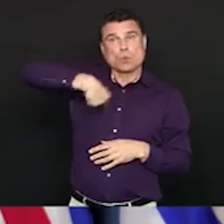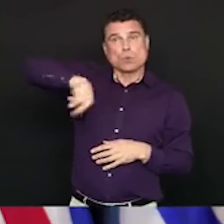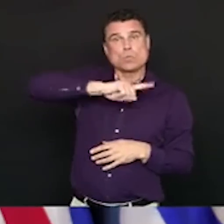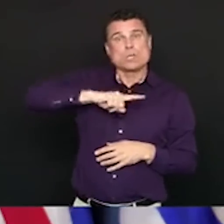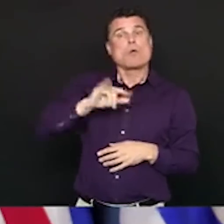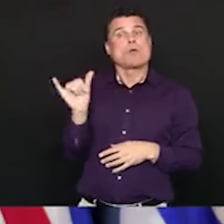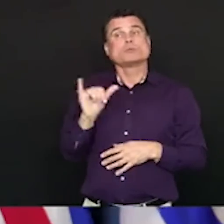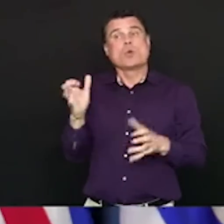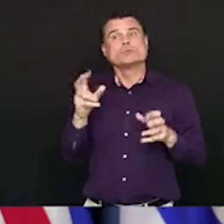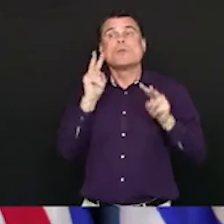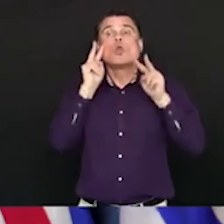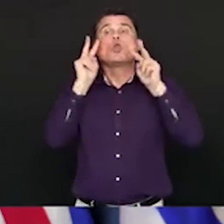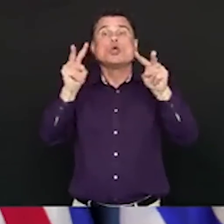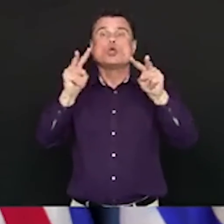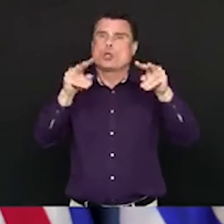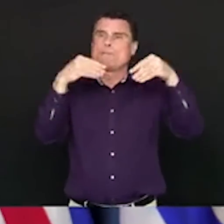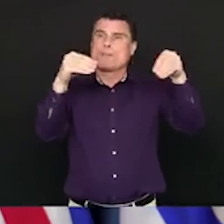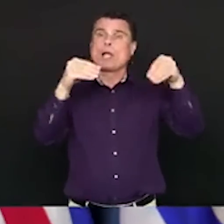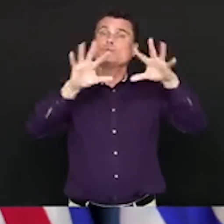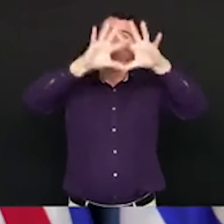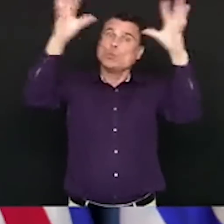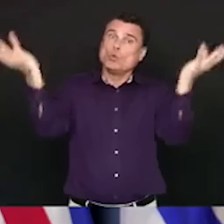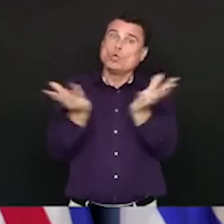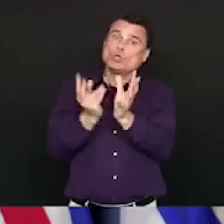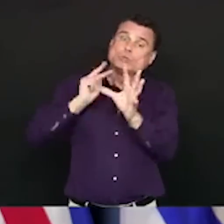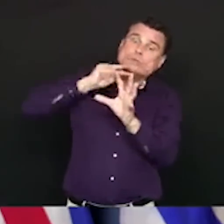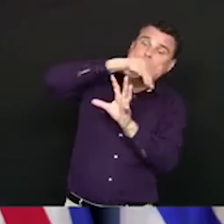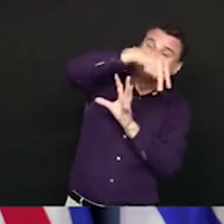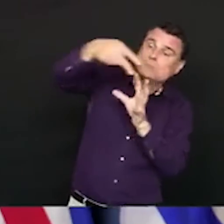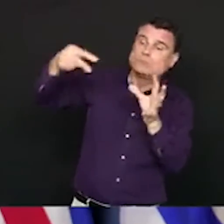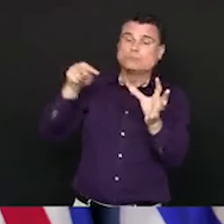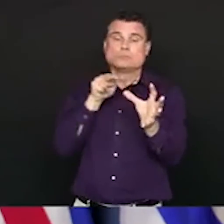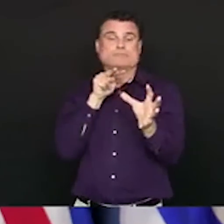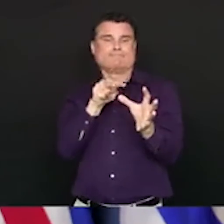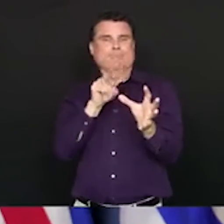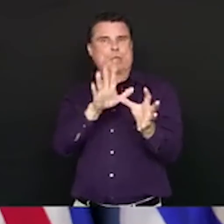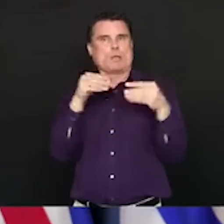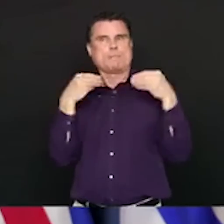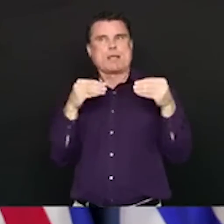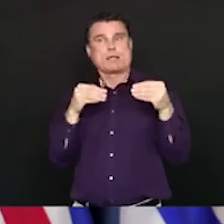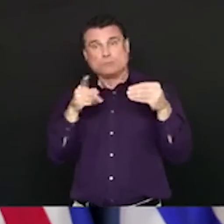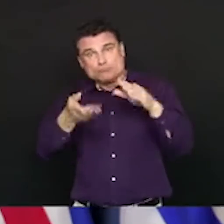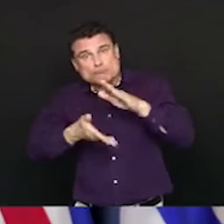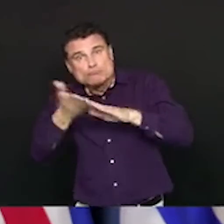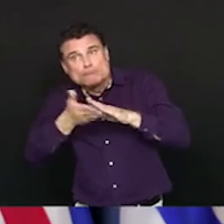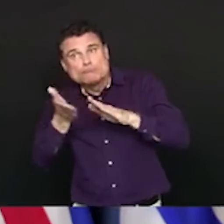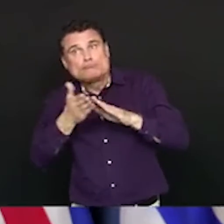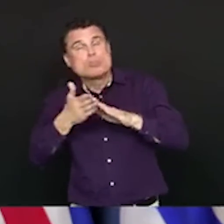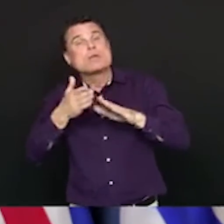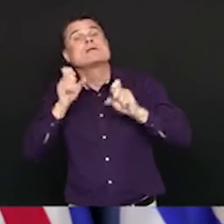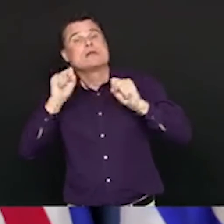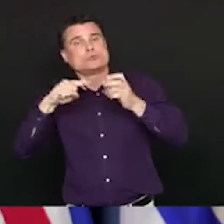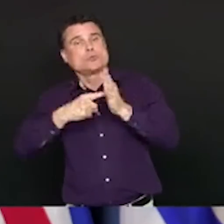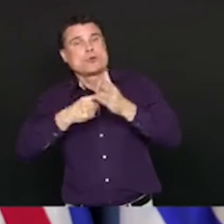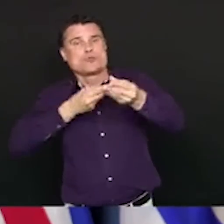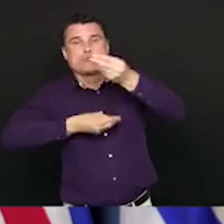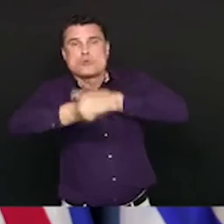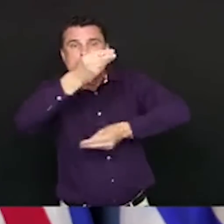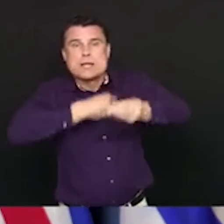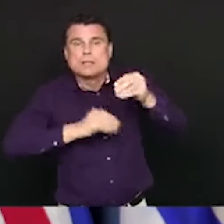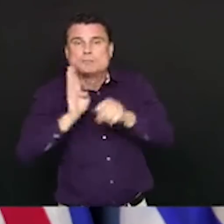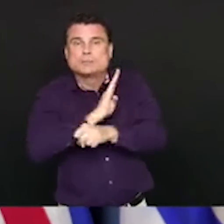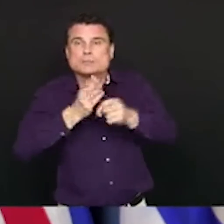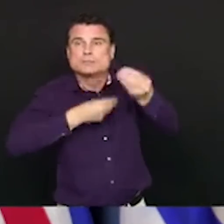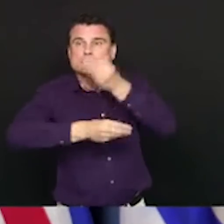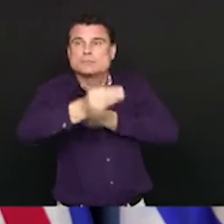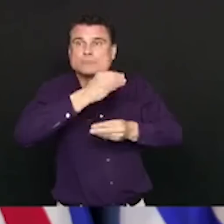open economy that depends on trade, we need to make sure our trading partners rebound as well. So I've got my fingers crossed for the United States